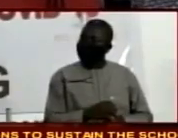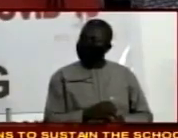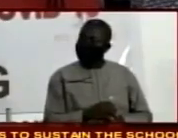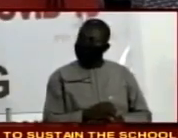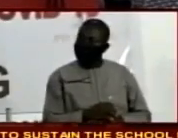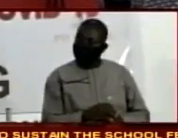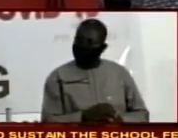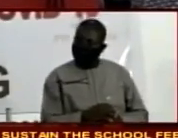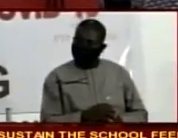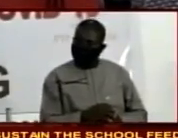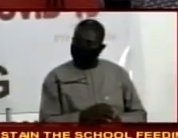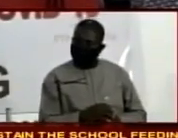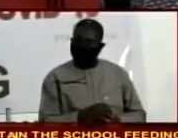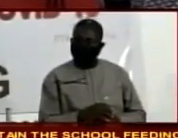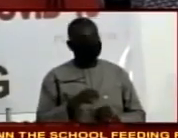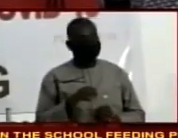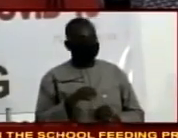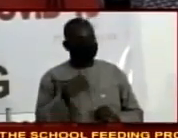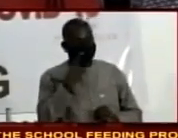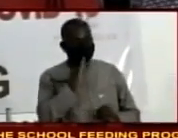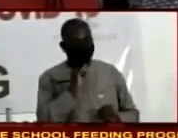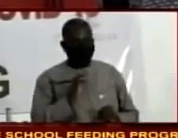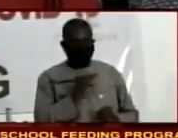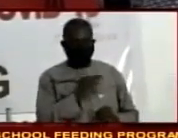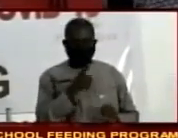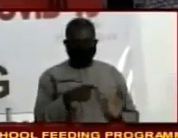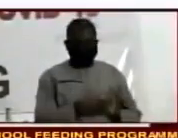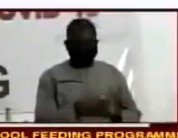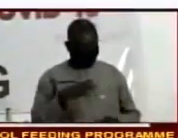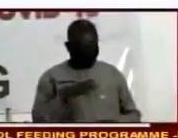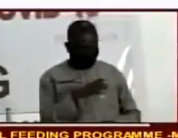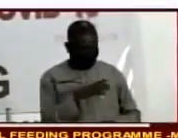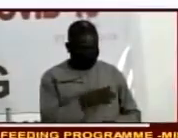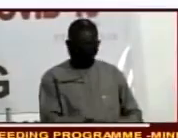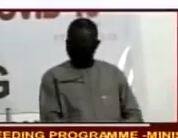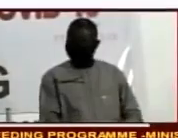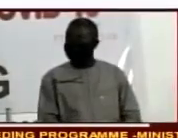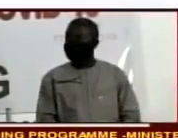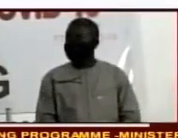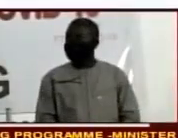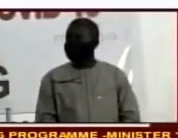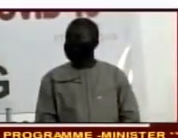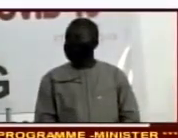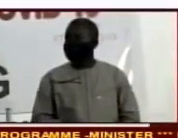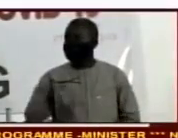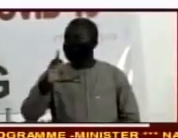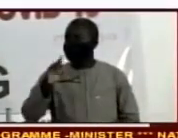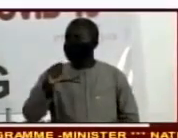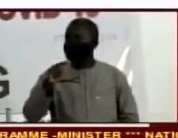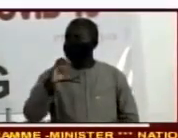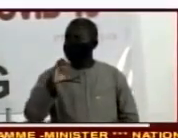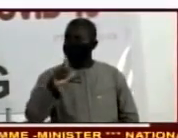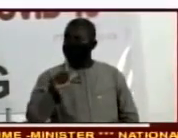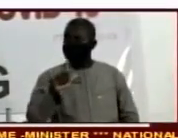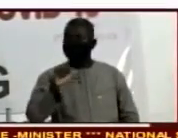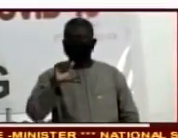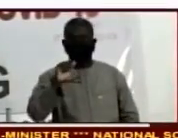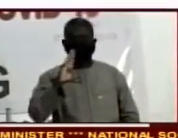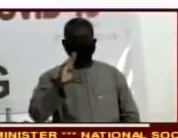organization that is a member of this committee. President Daniel Abuki from Cool FM